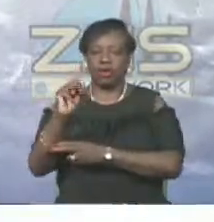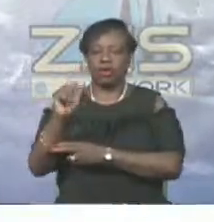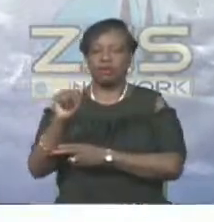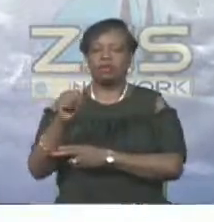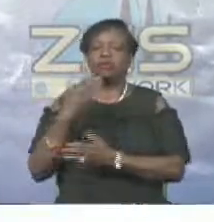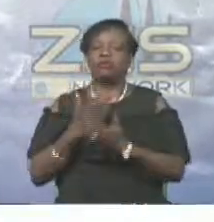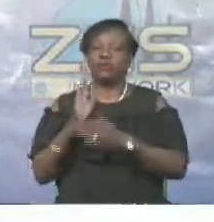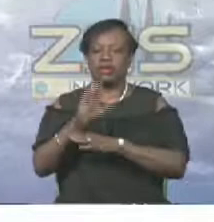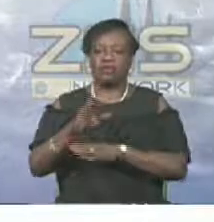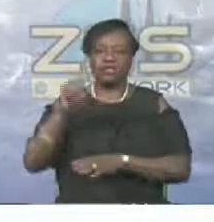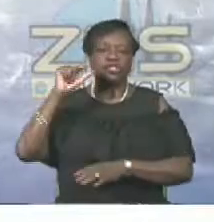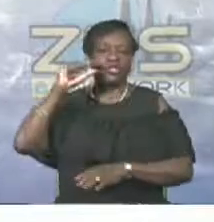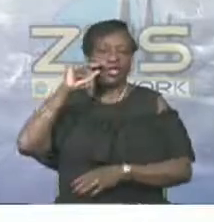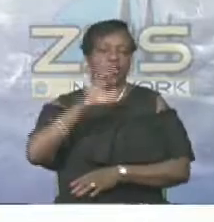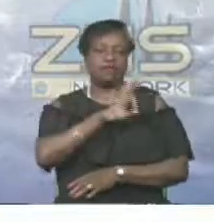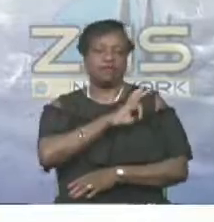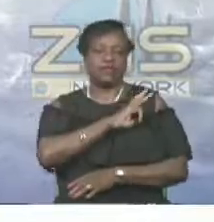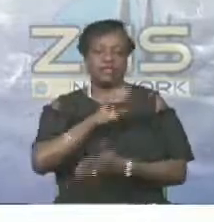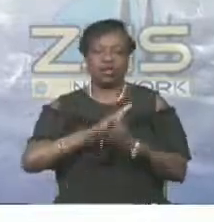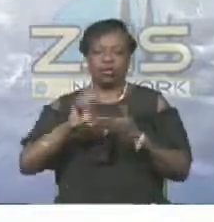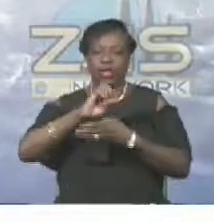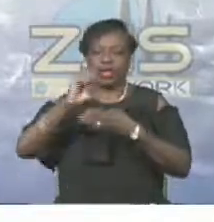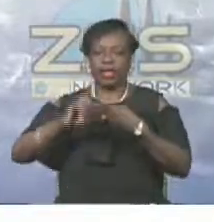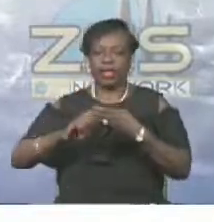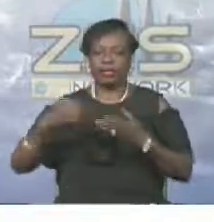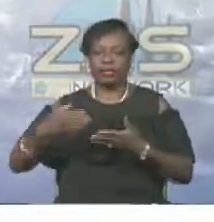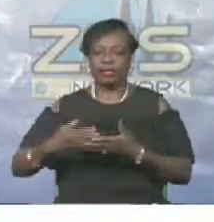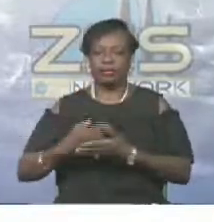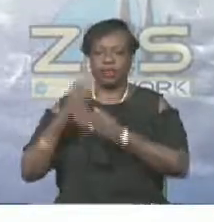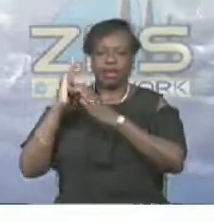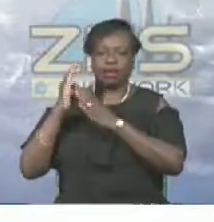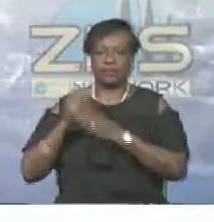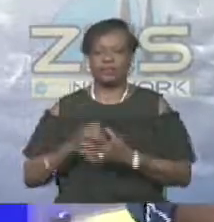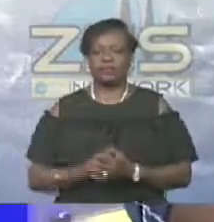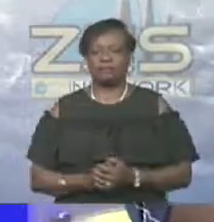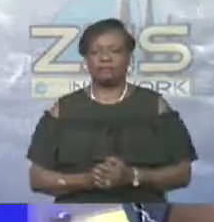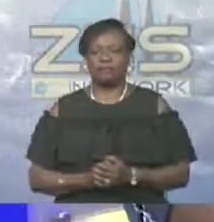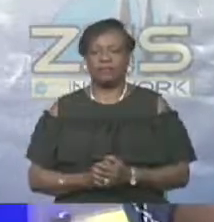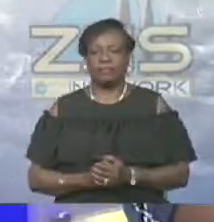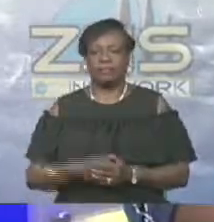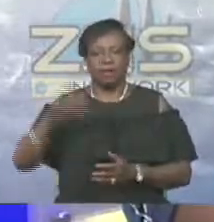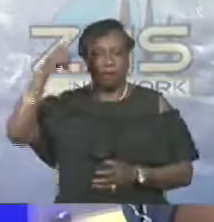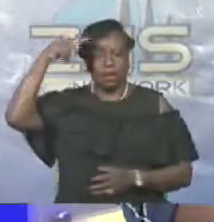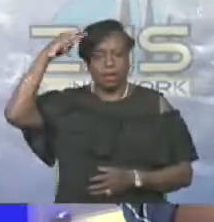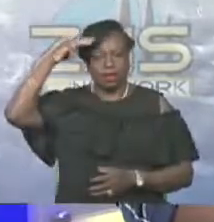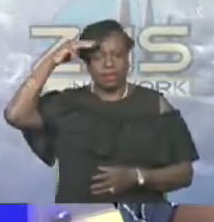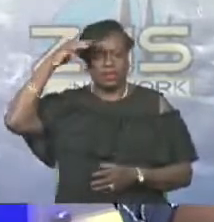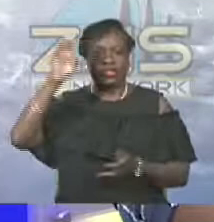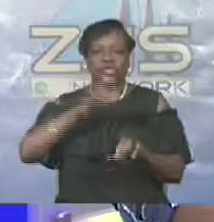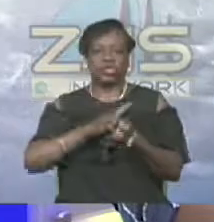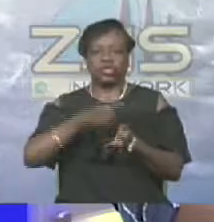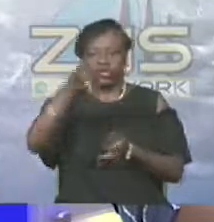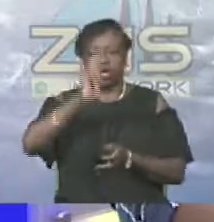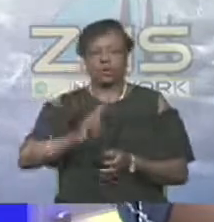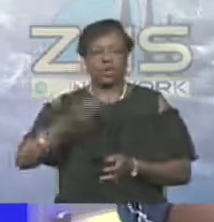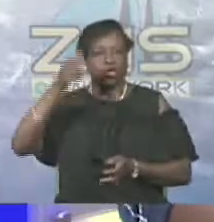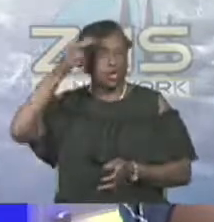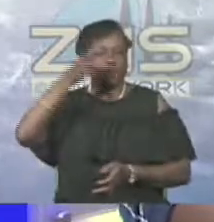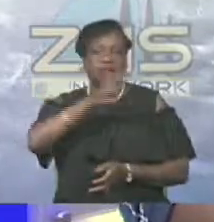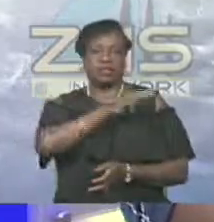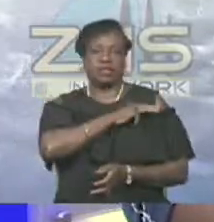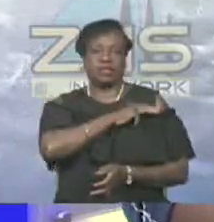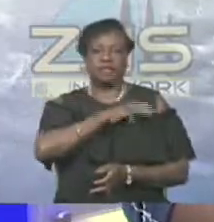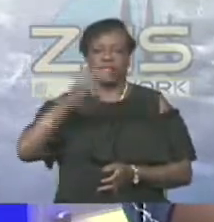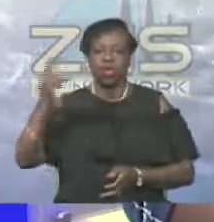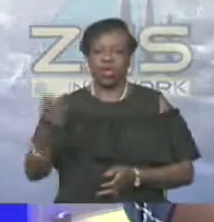I'm Janae Noel Ferguson with the weekend edition of The Bahamas Tonight. Prime Minister Dr. the Honorable Hubert Minnis